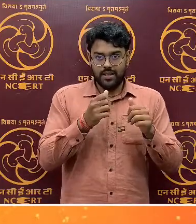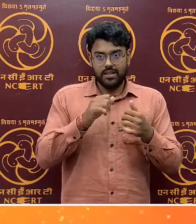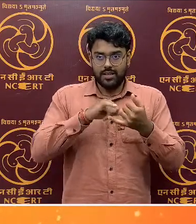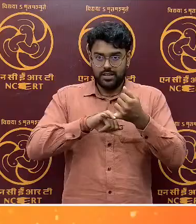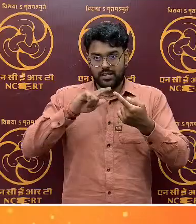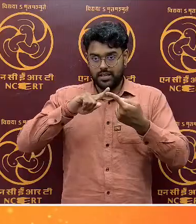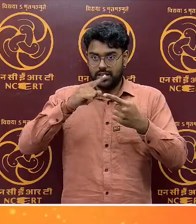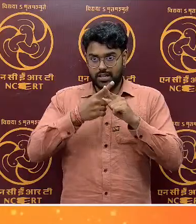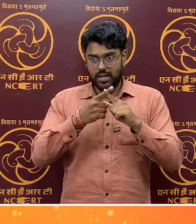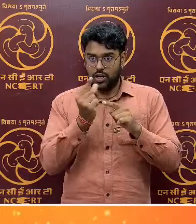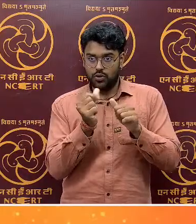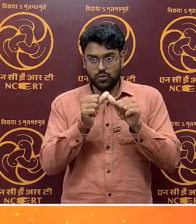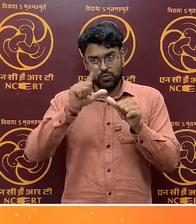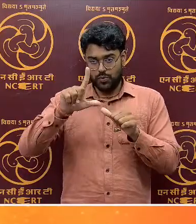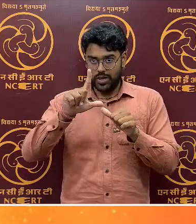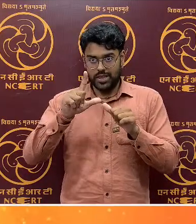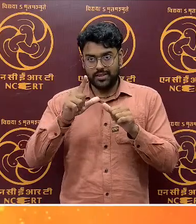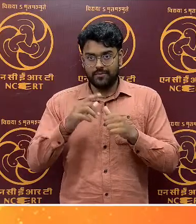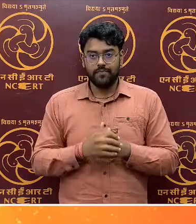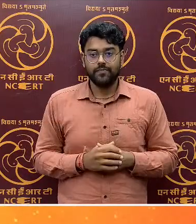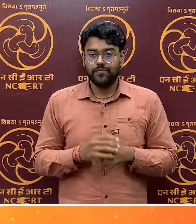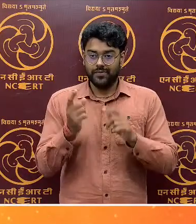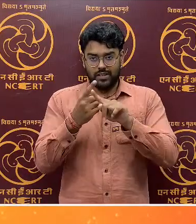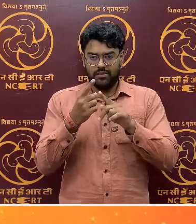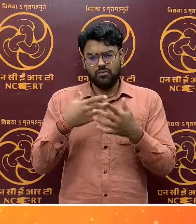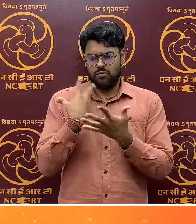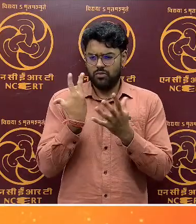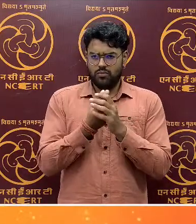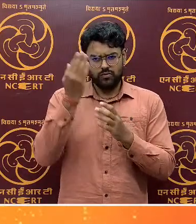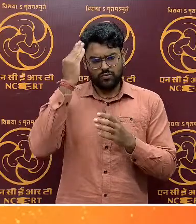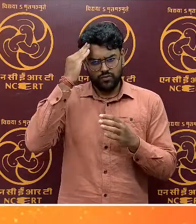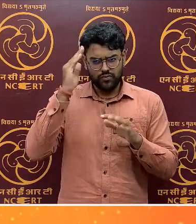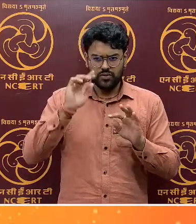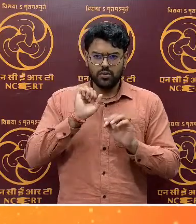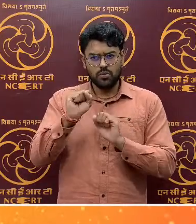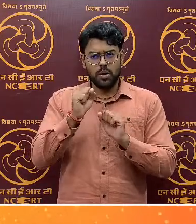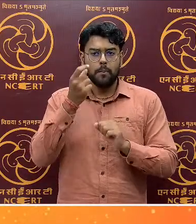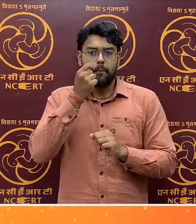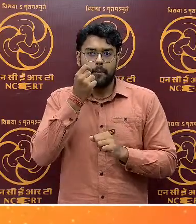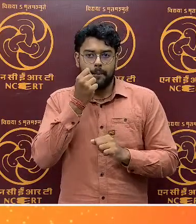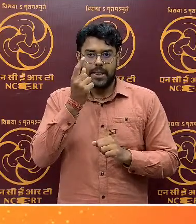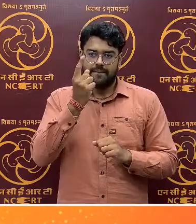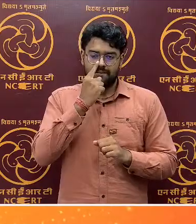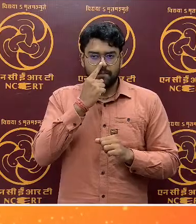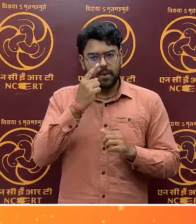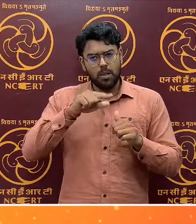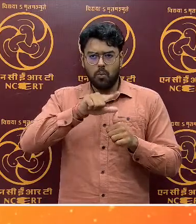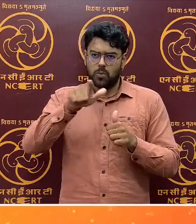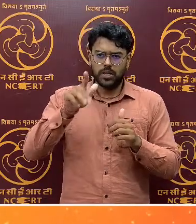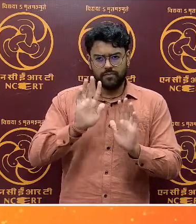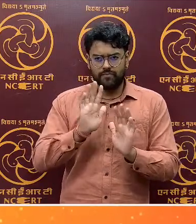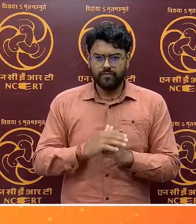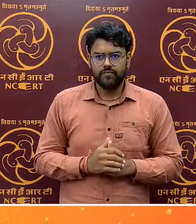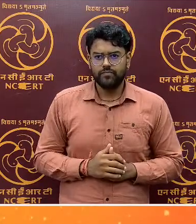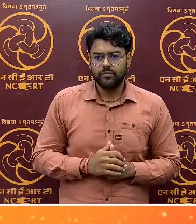reproduction. So we know that all the species, they have their male and they have their females.